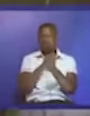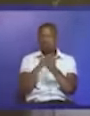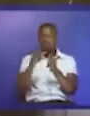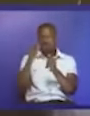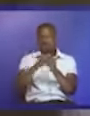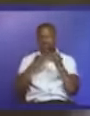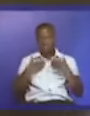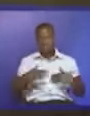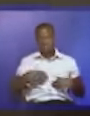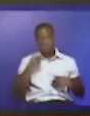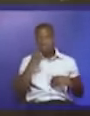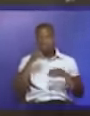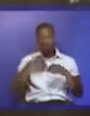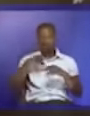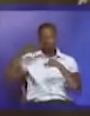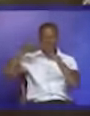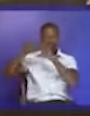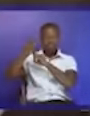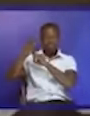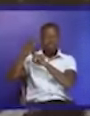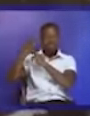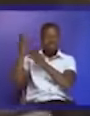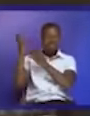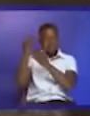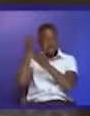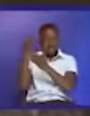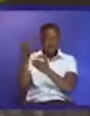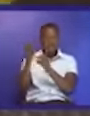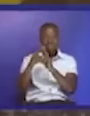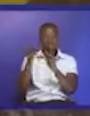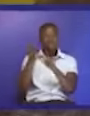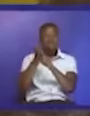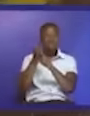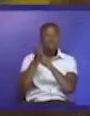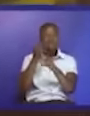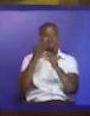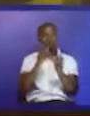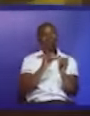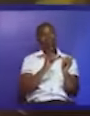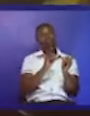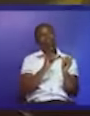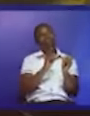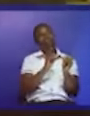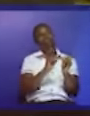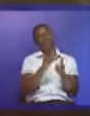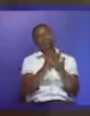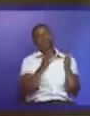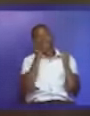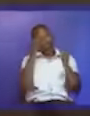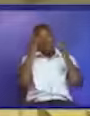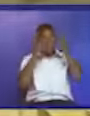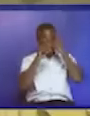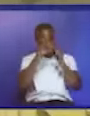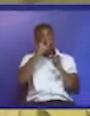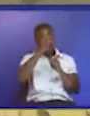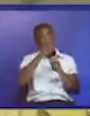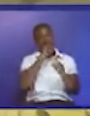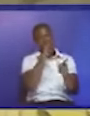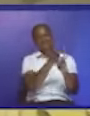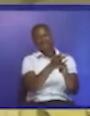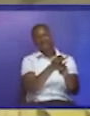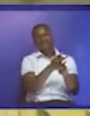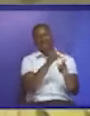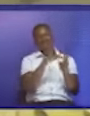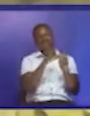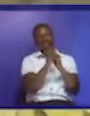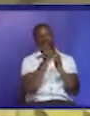who had a prophetic inclination. They were going to pay the price for not sustaining the intelligence to